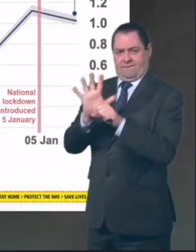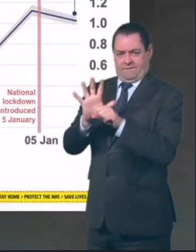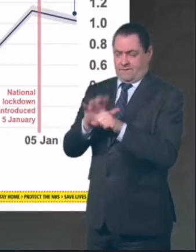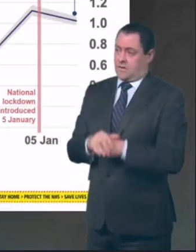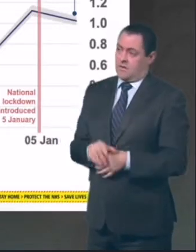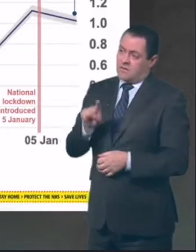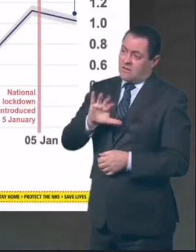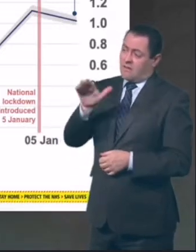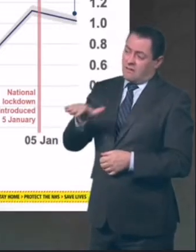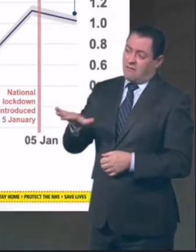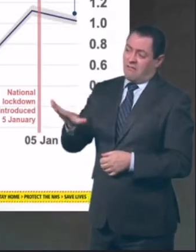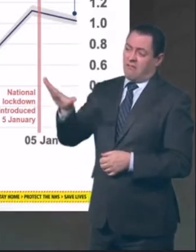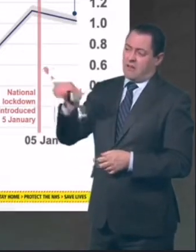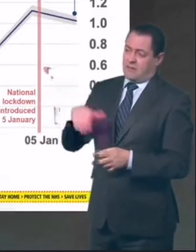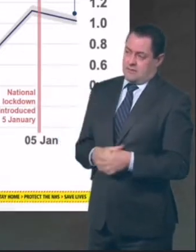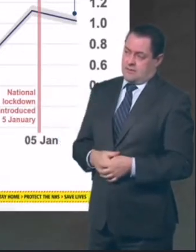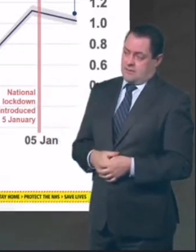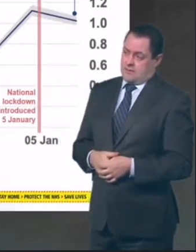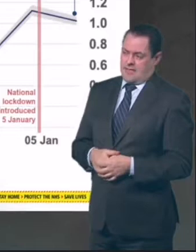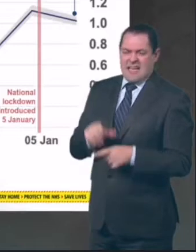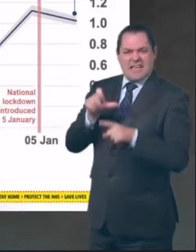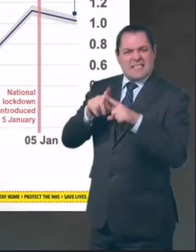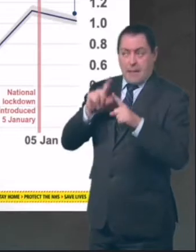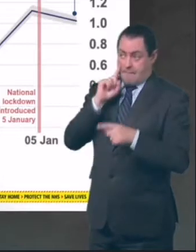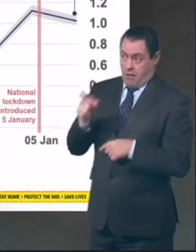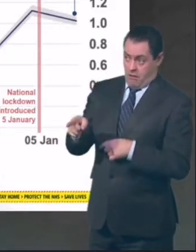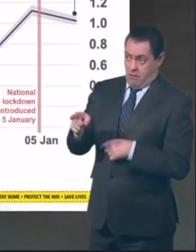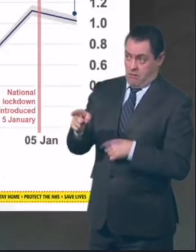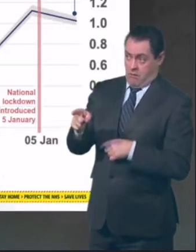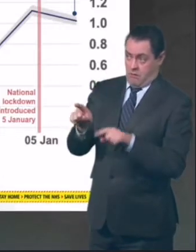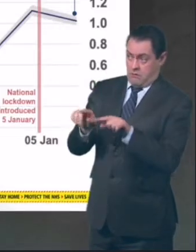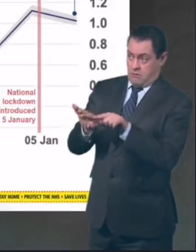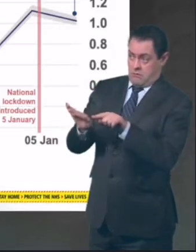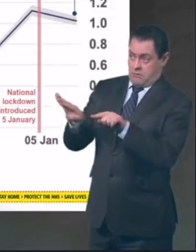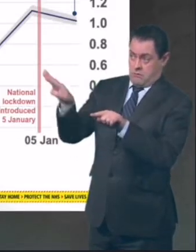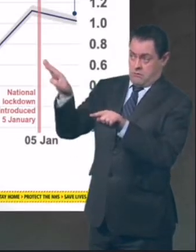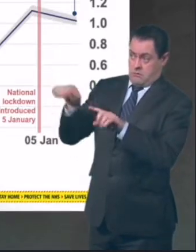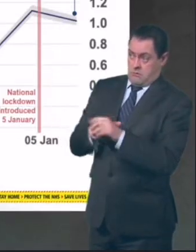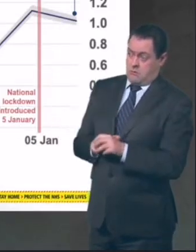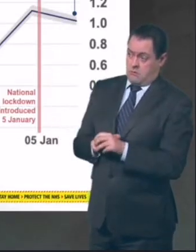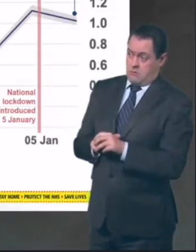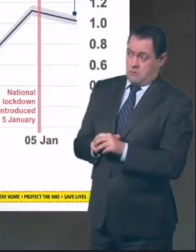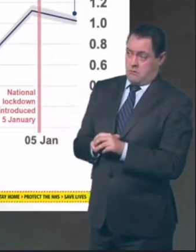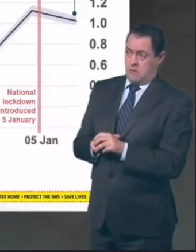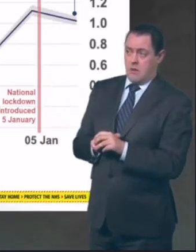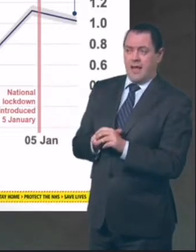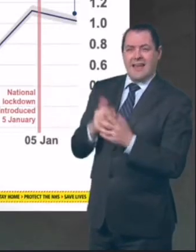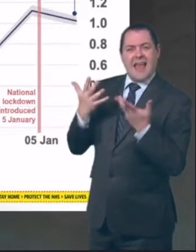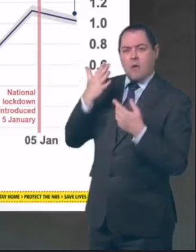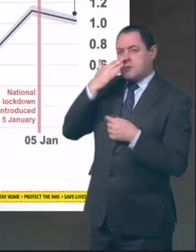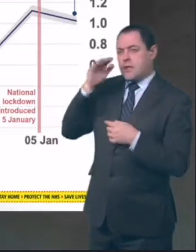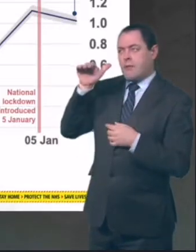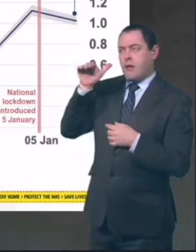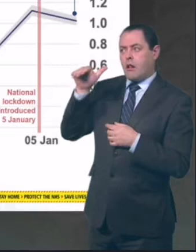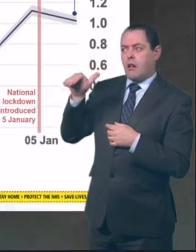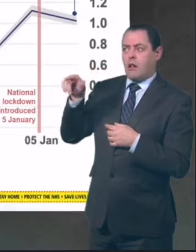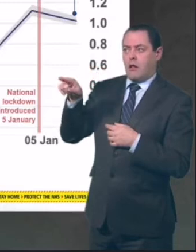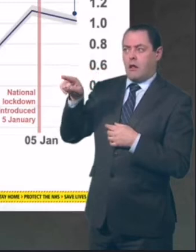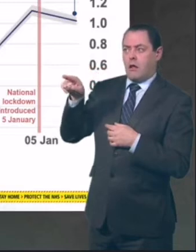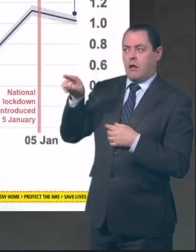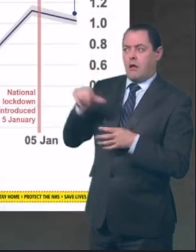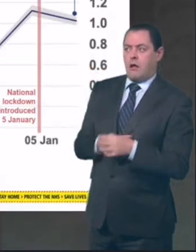early part of December. But I'm glad to say that in the most recent data, there has been a turning of the corner